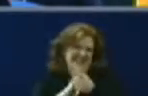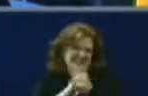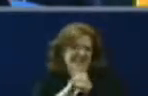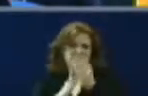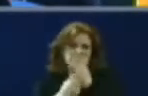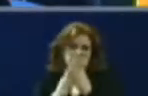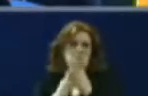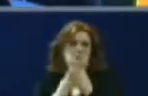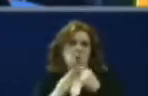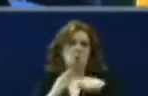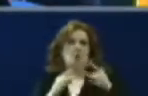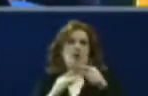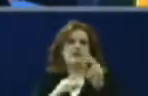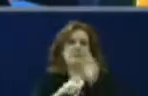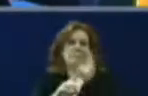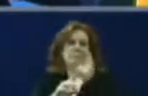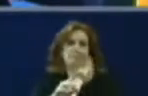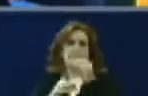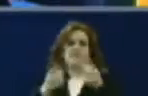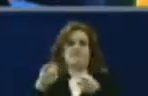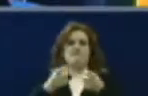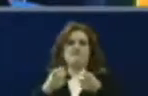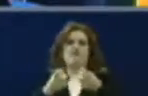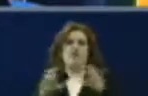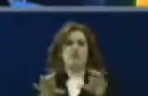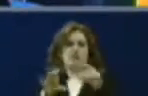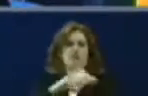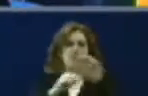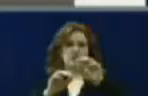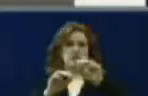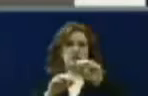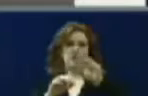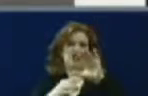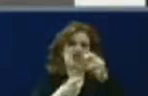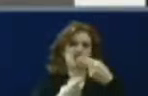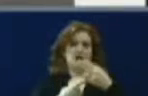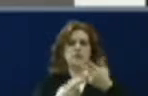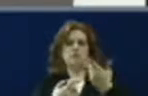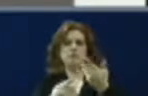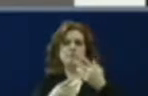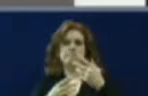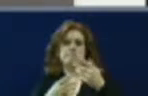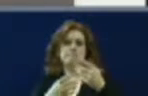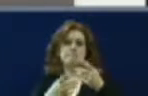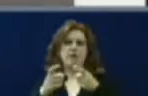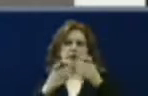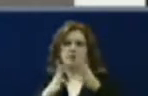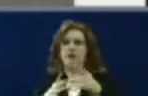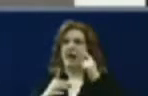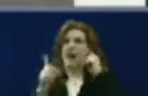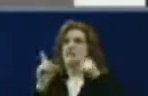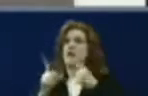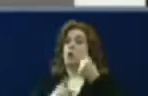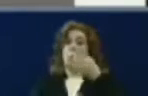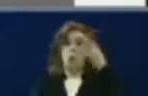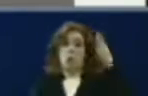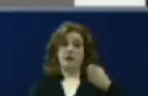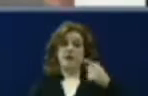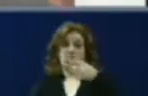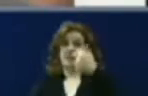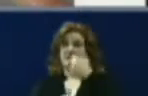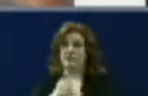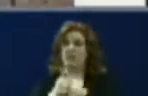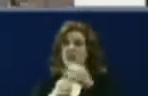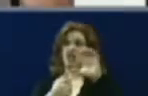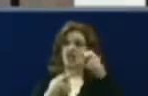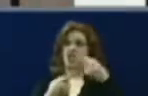and our function was channel management. A business must determine exactly what it wants out of each channel and the